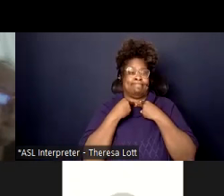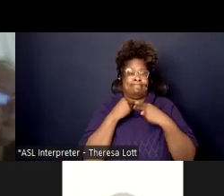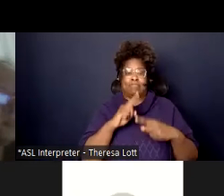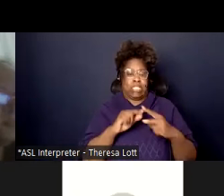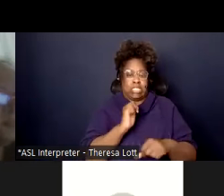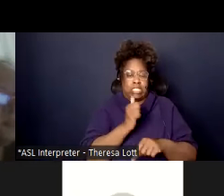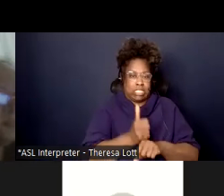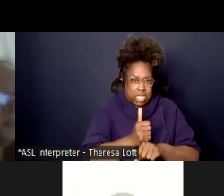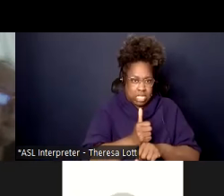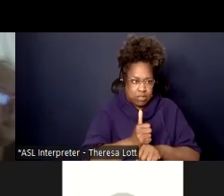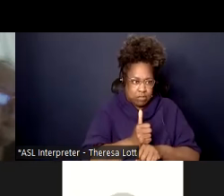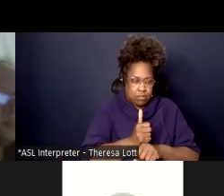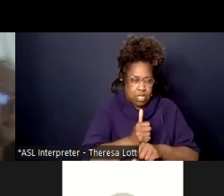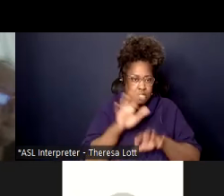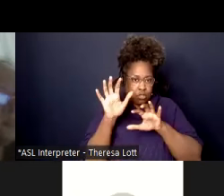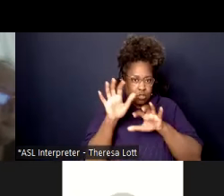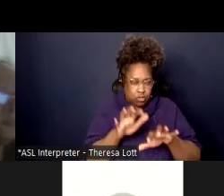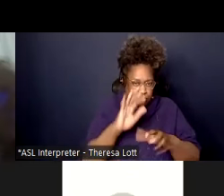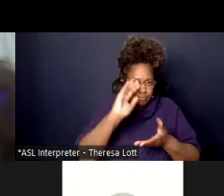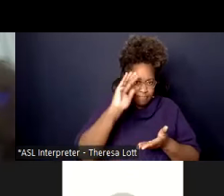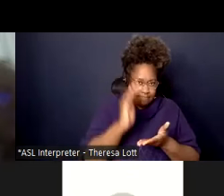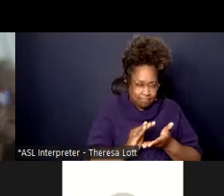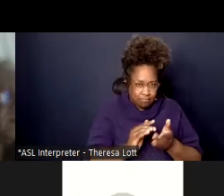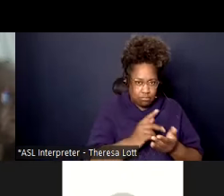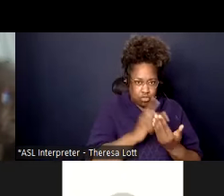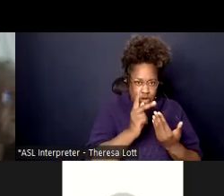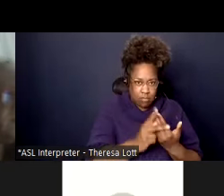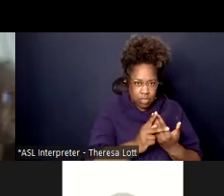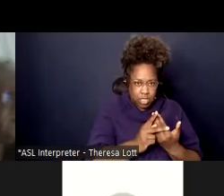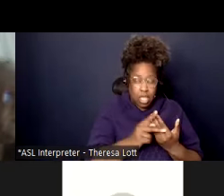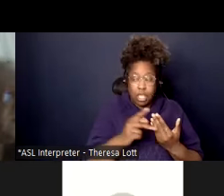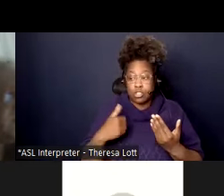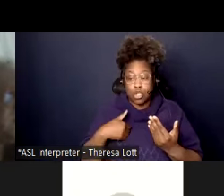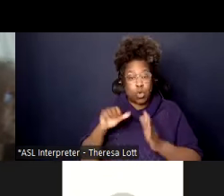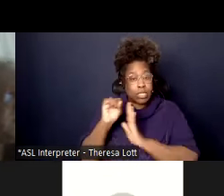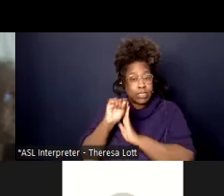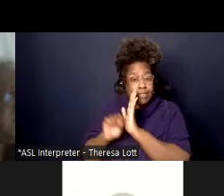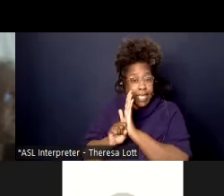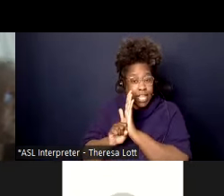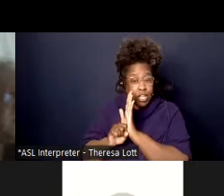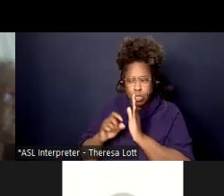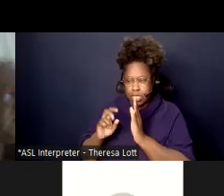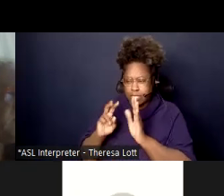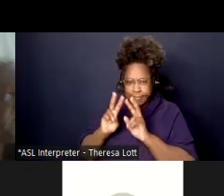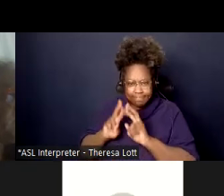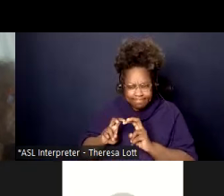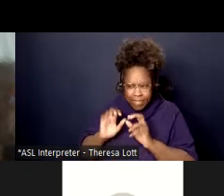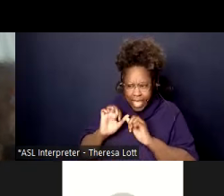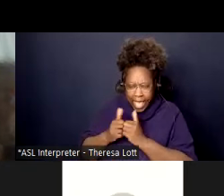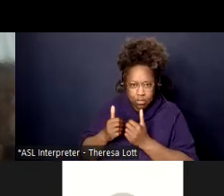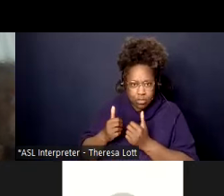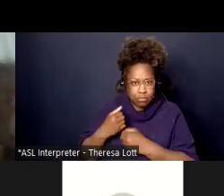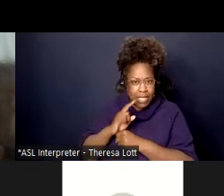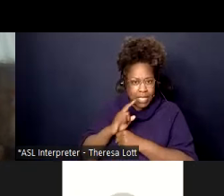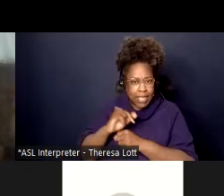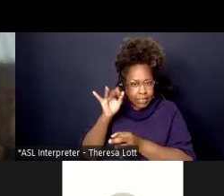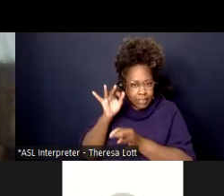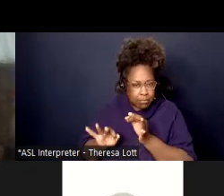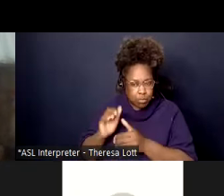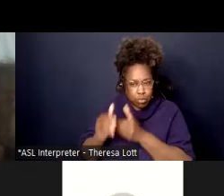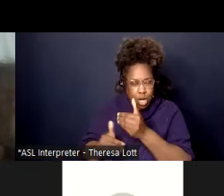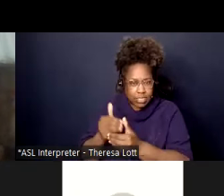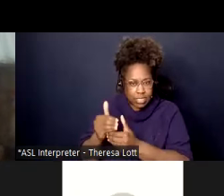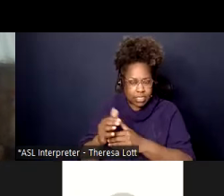we're looking into and have a recommendation to the state to really streamline those approvals. And then also looking at ways that existing open